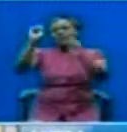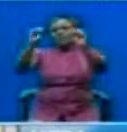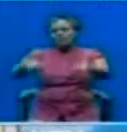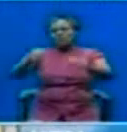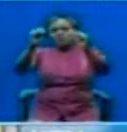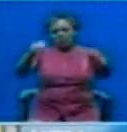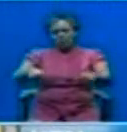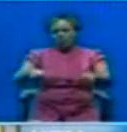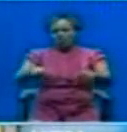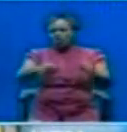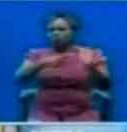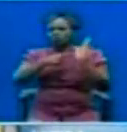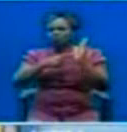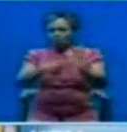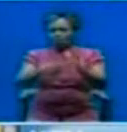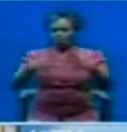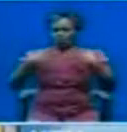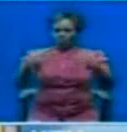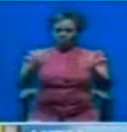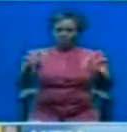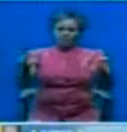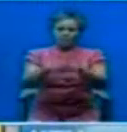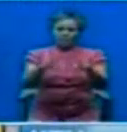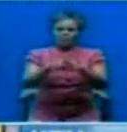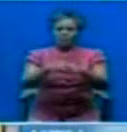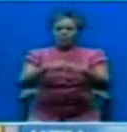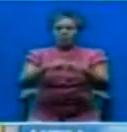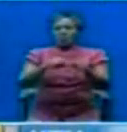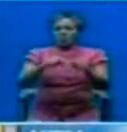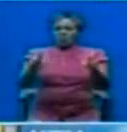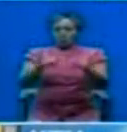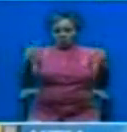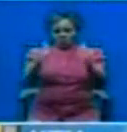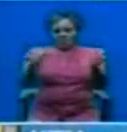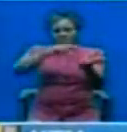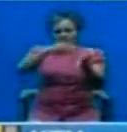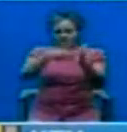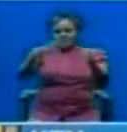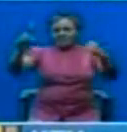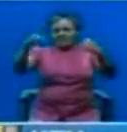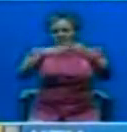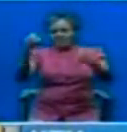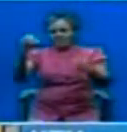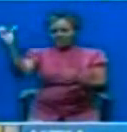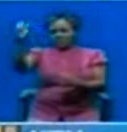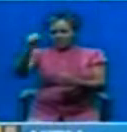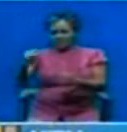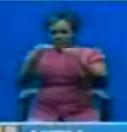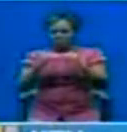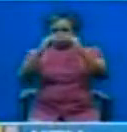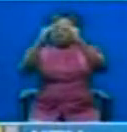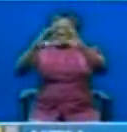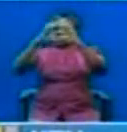to demonstrate competences or outcomes of standard 2, which means 70% of them proceeded to standard